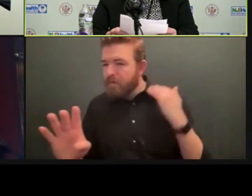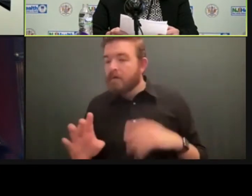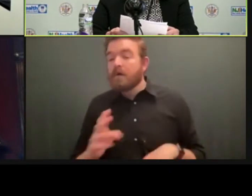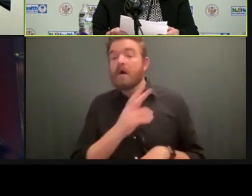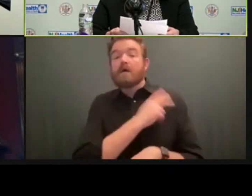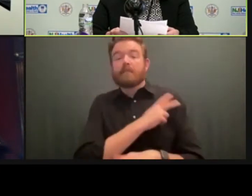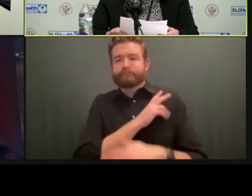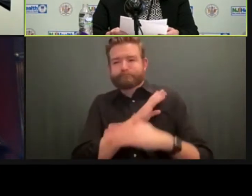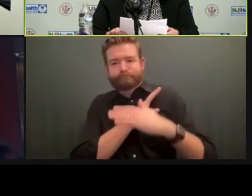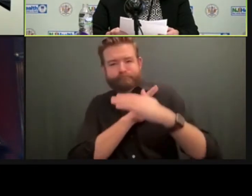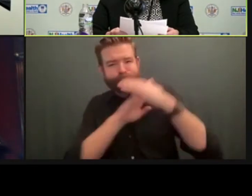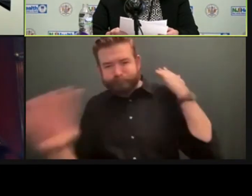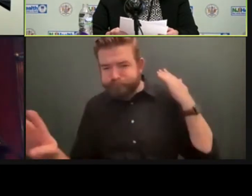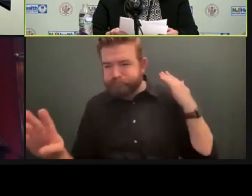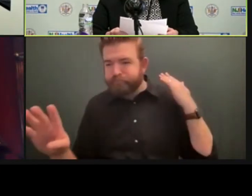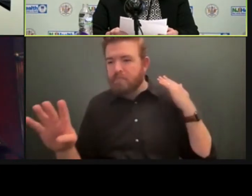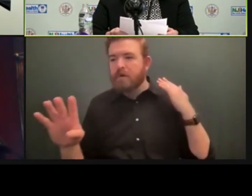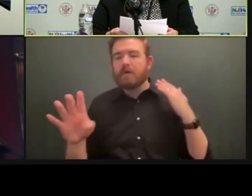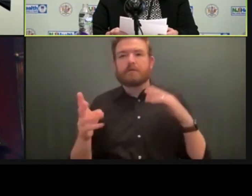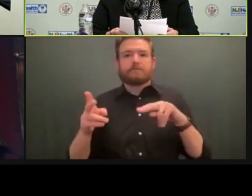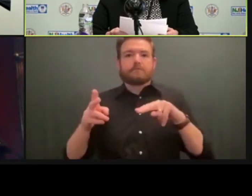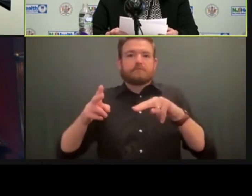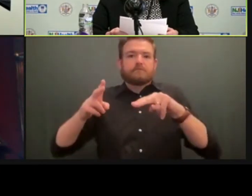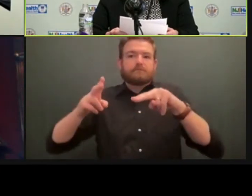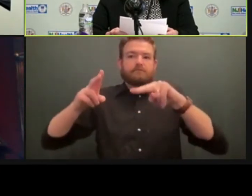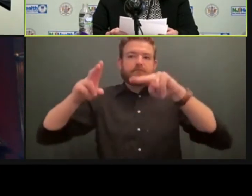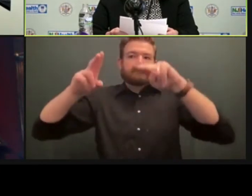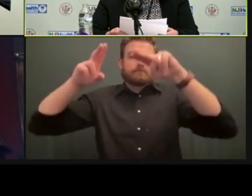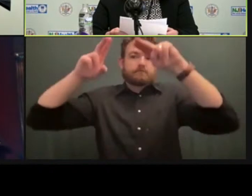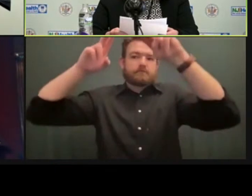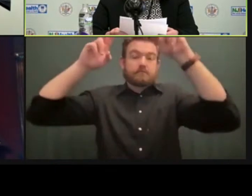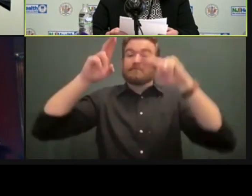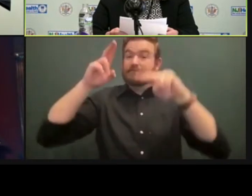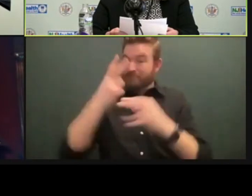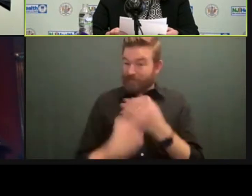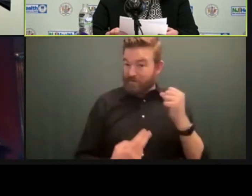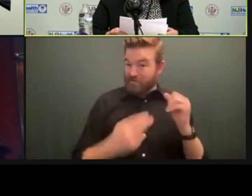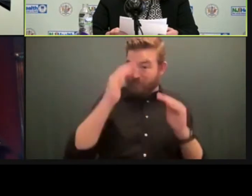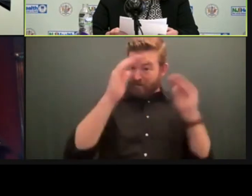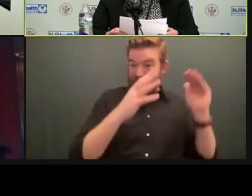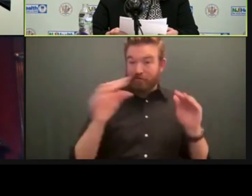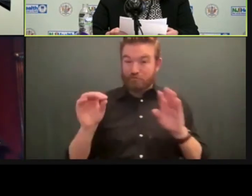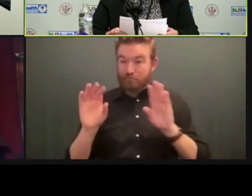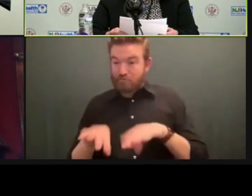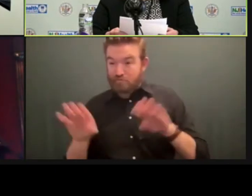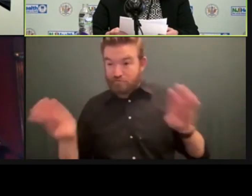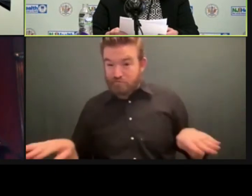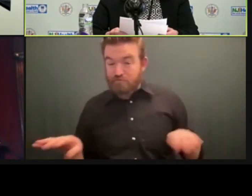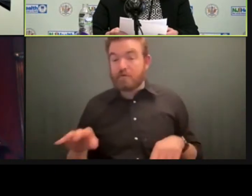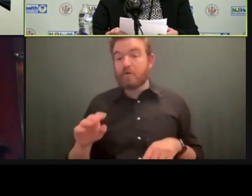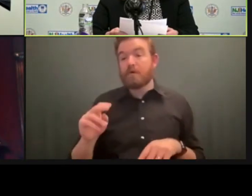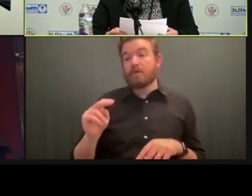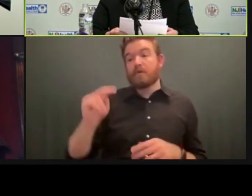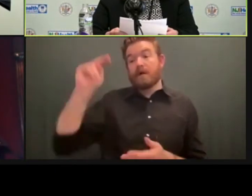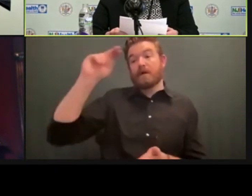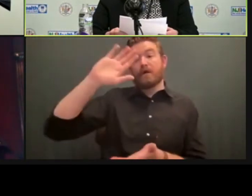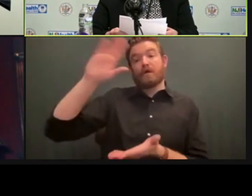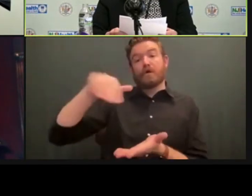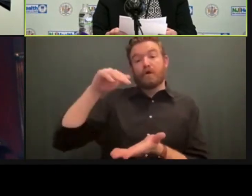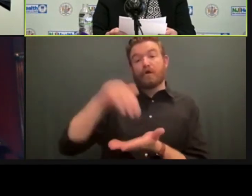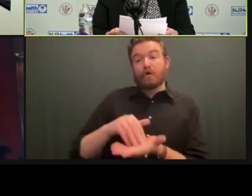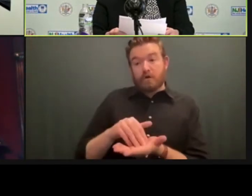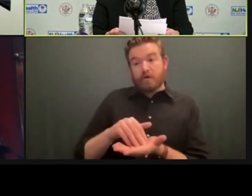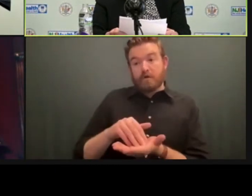and children. The COVID activity level is very high in the northern and central regions of the state, and the southern part